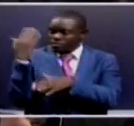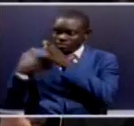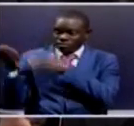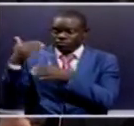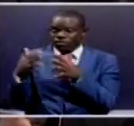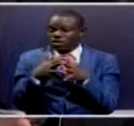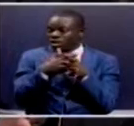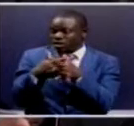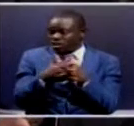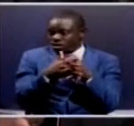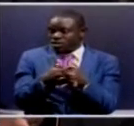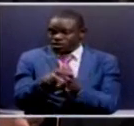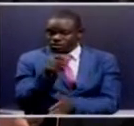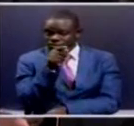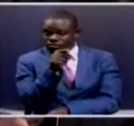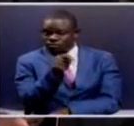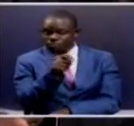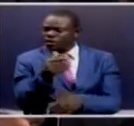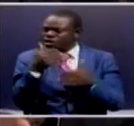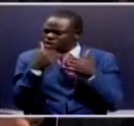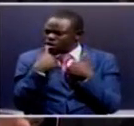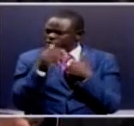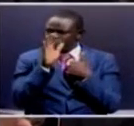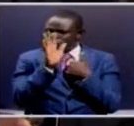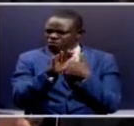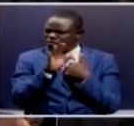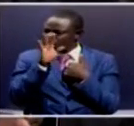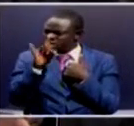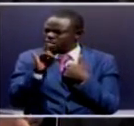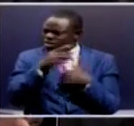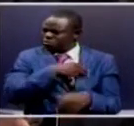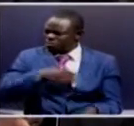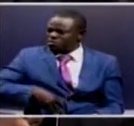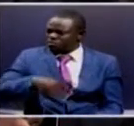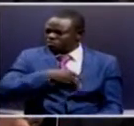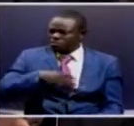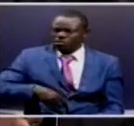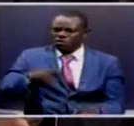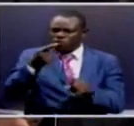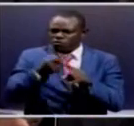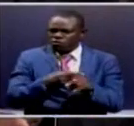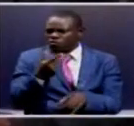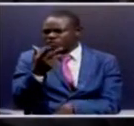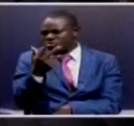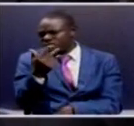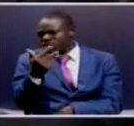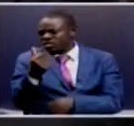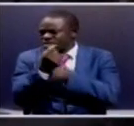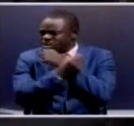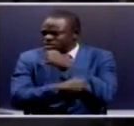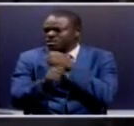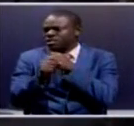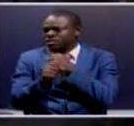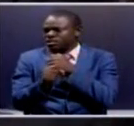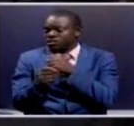the confederation of 13 states, and 4 of the states could not finance their